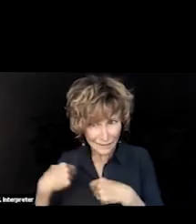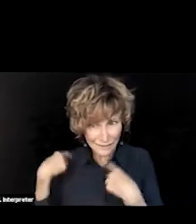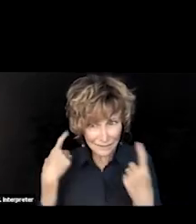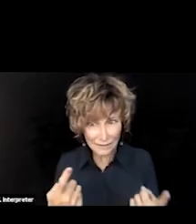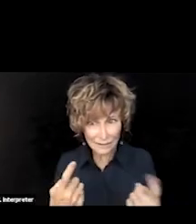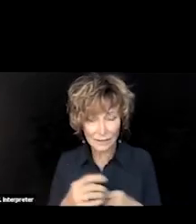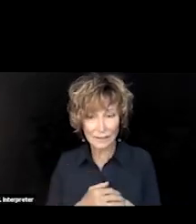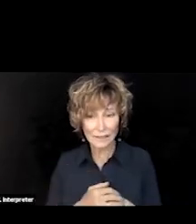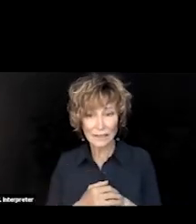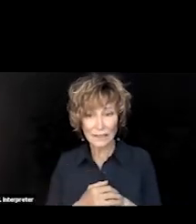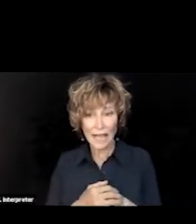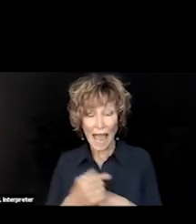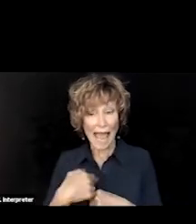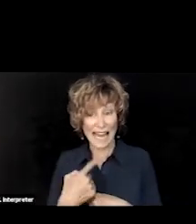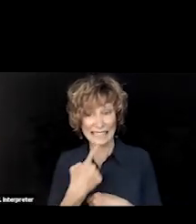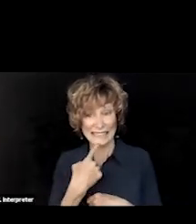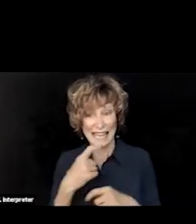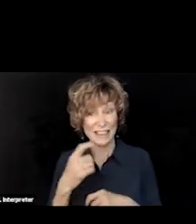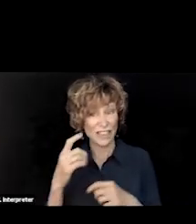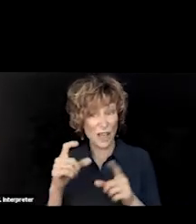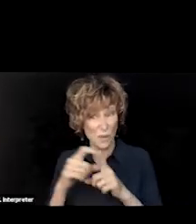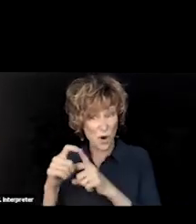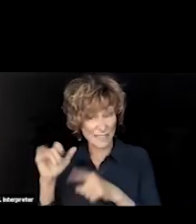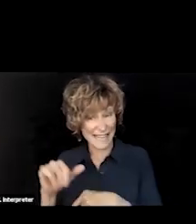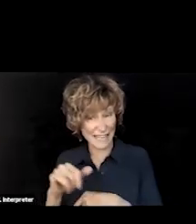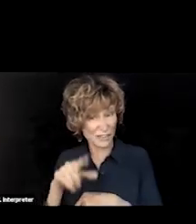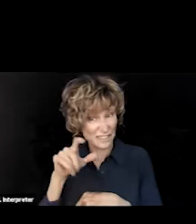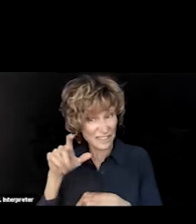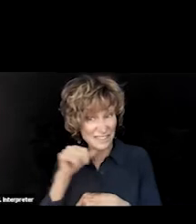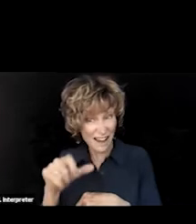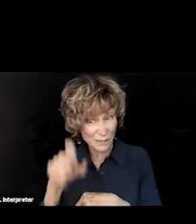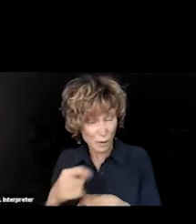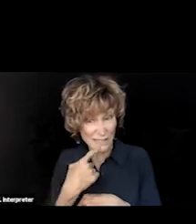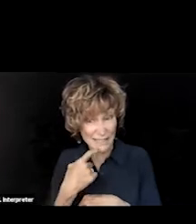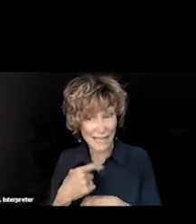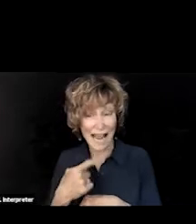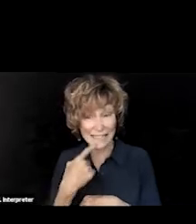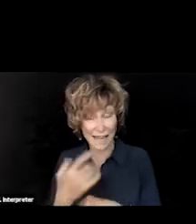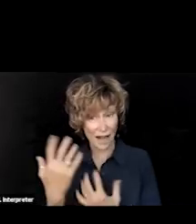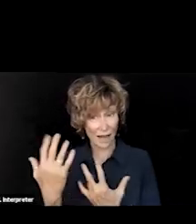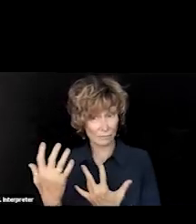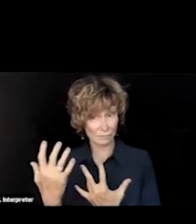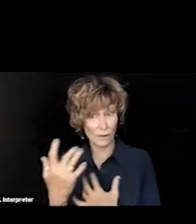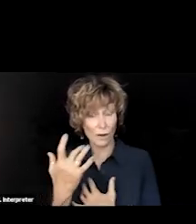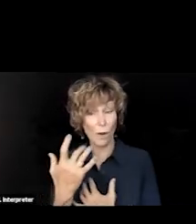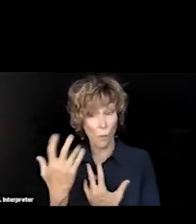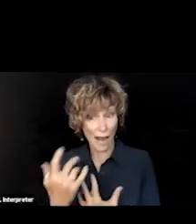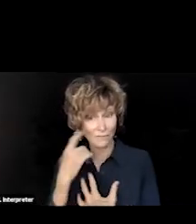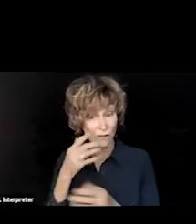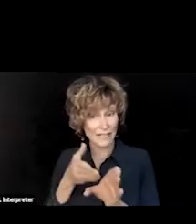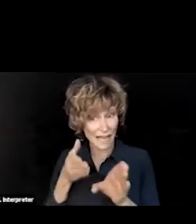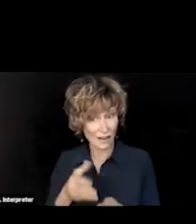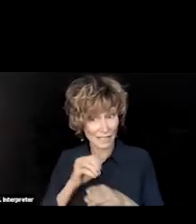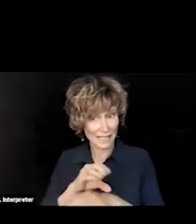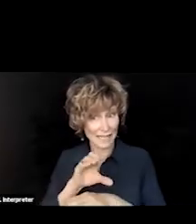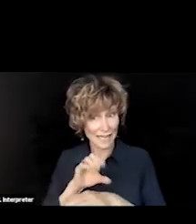I spoke the unforgivable words. I said, "I'd rather wait until the psychologist and counselor